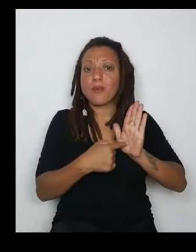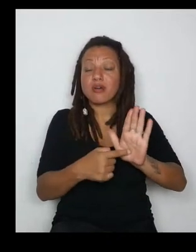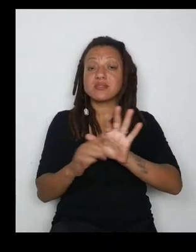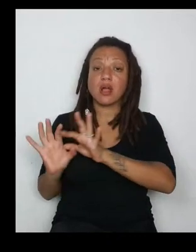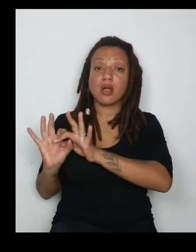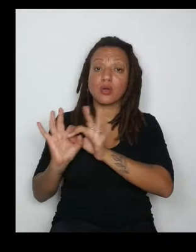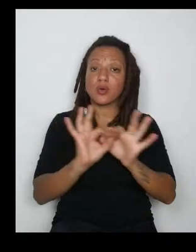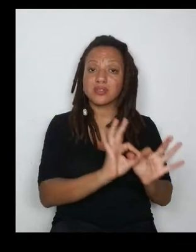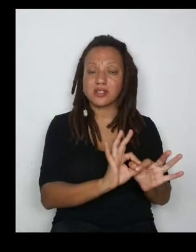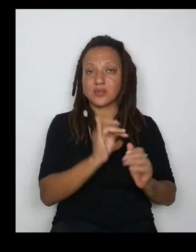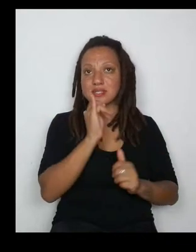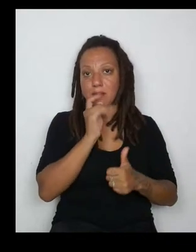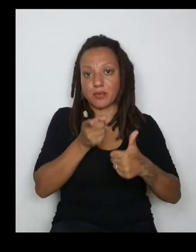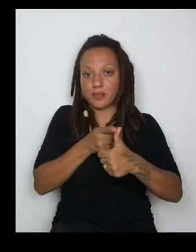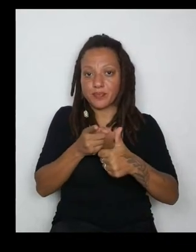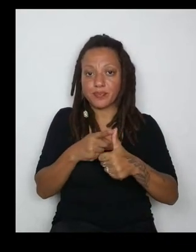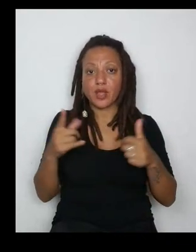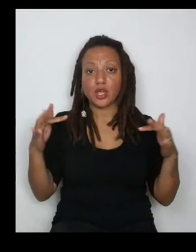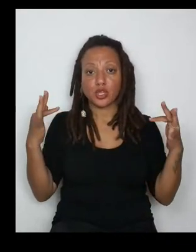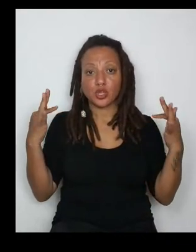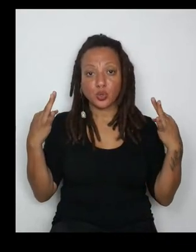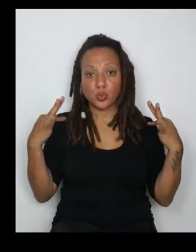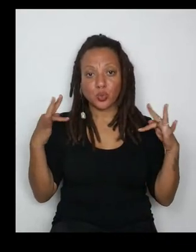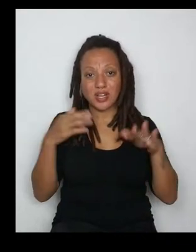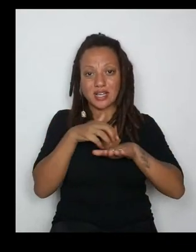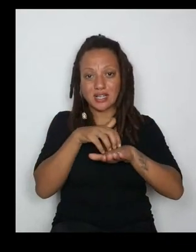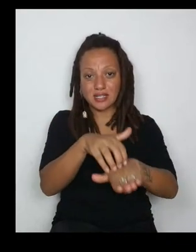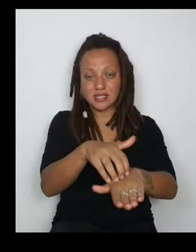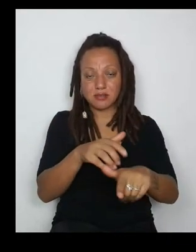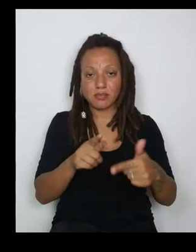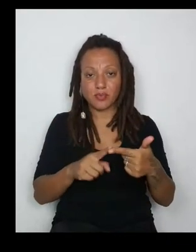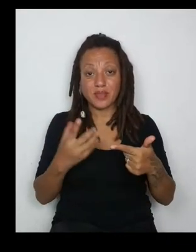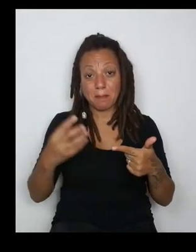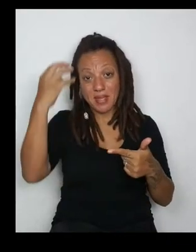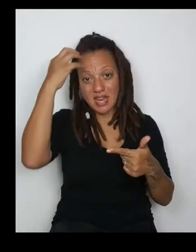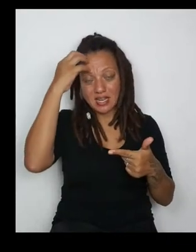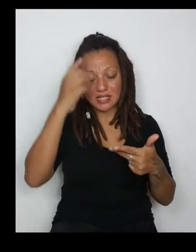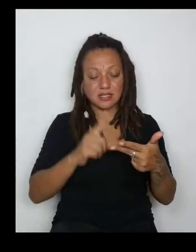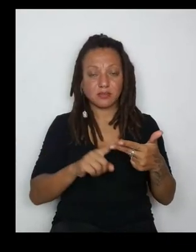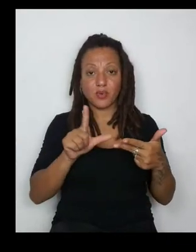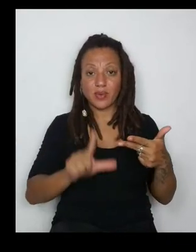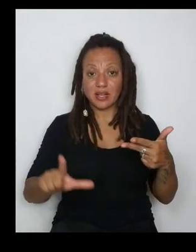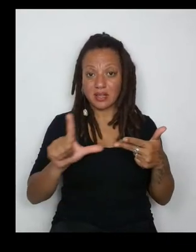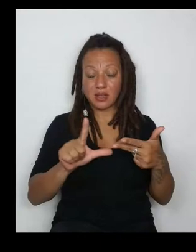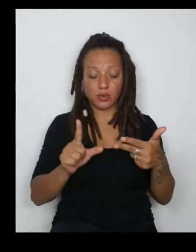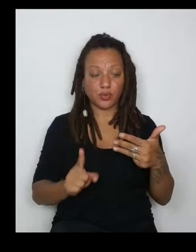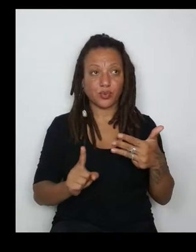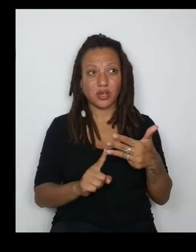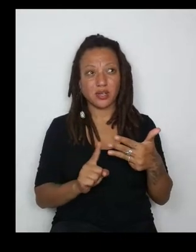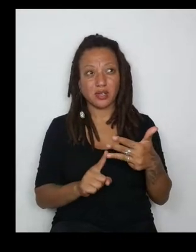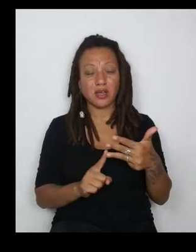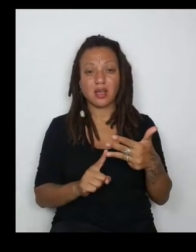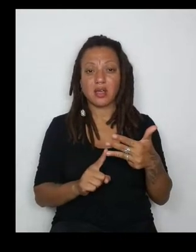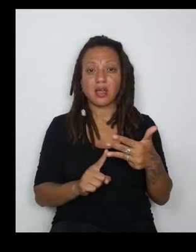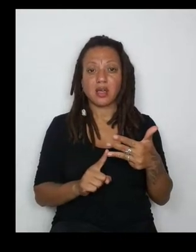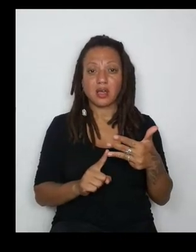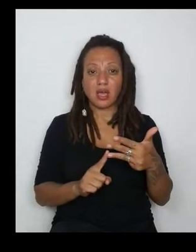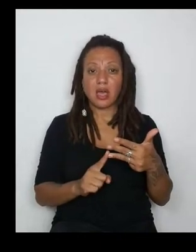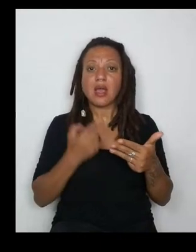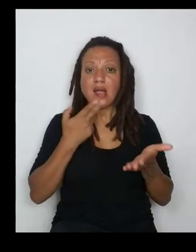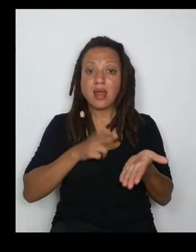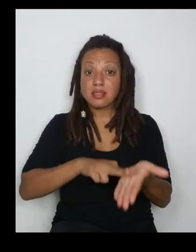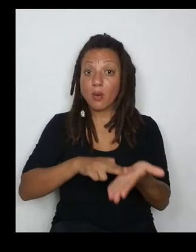about literature about kind of the colonial pitch of the postcard industry about porn and the way in which the